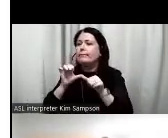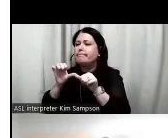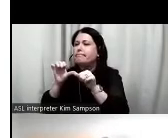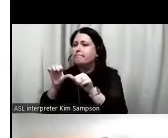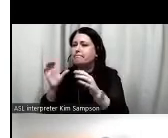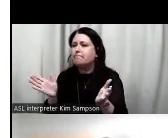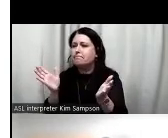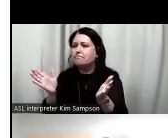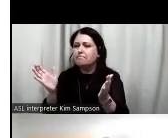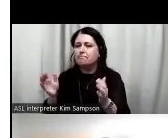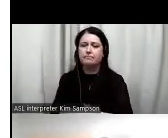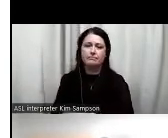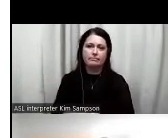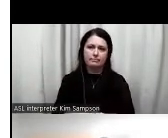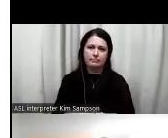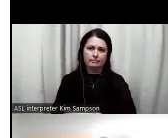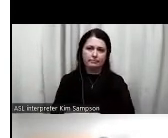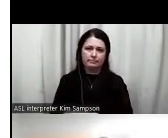Next slide, please.